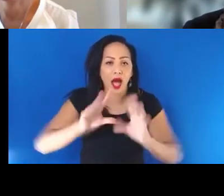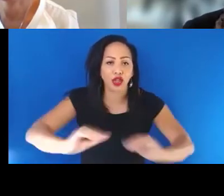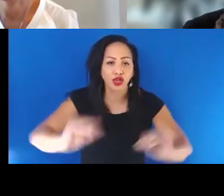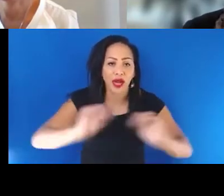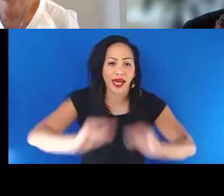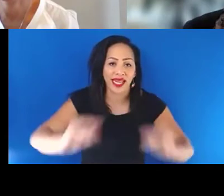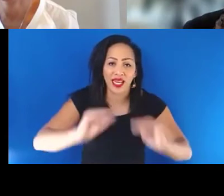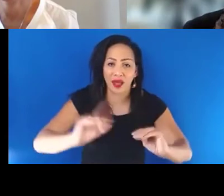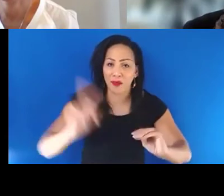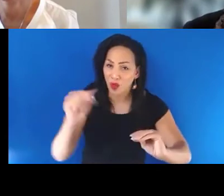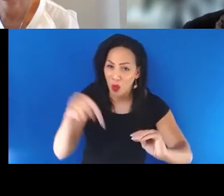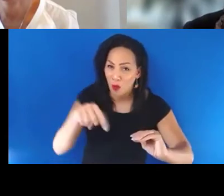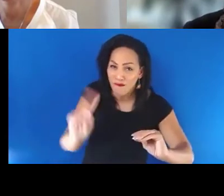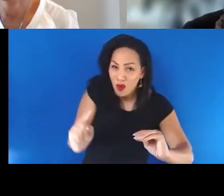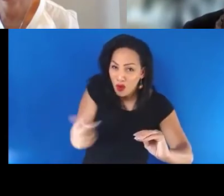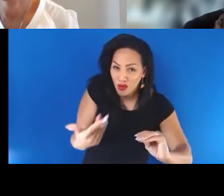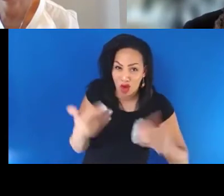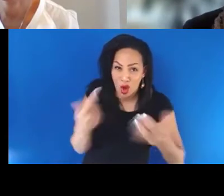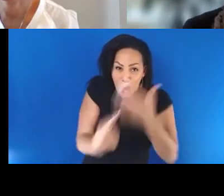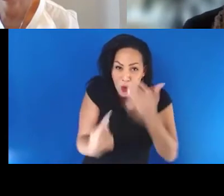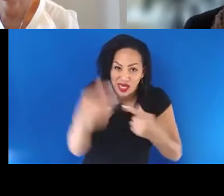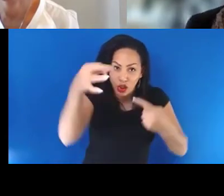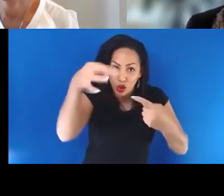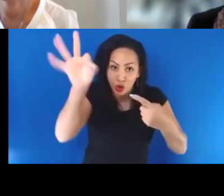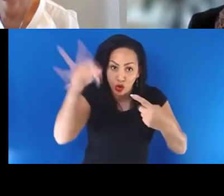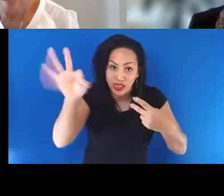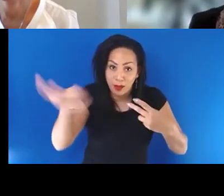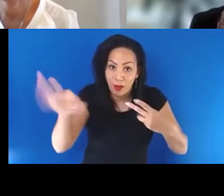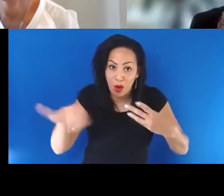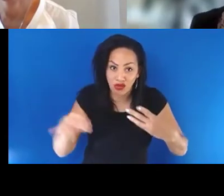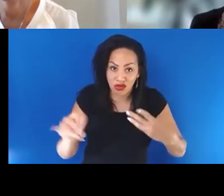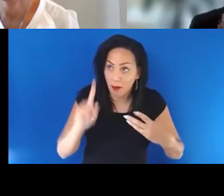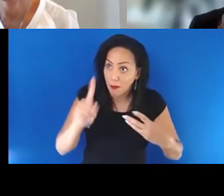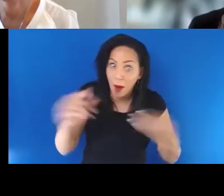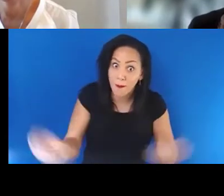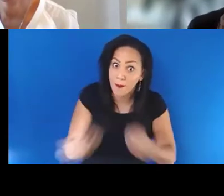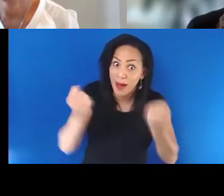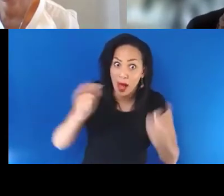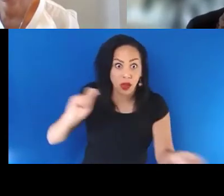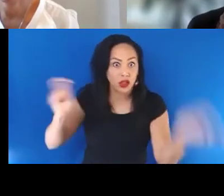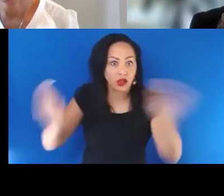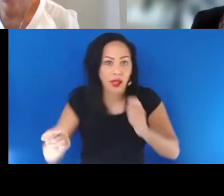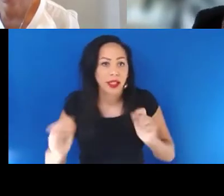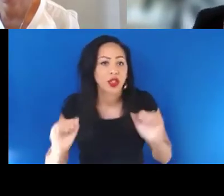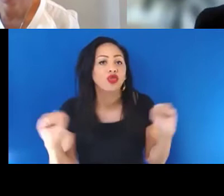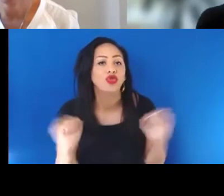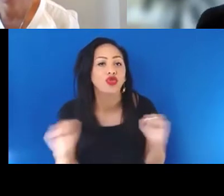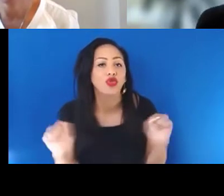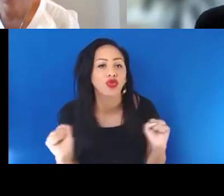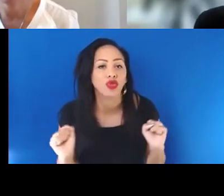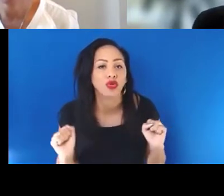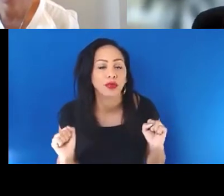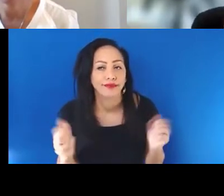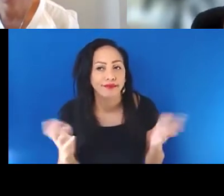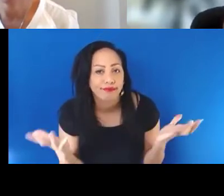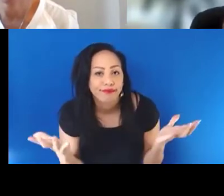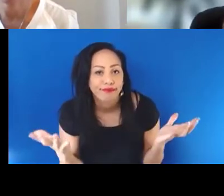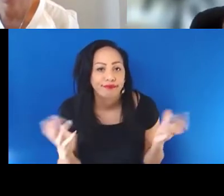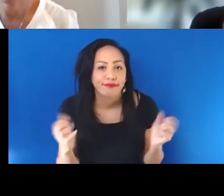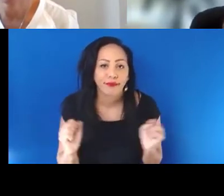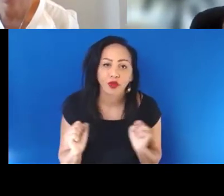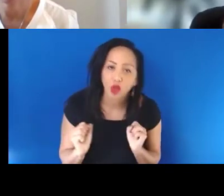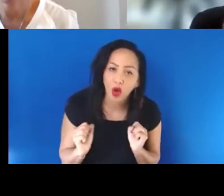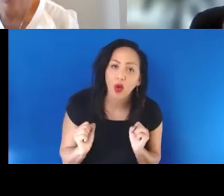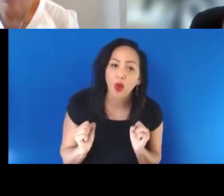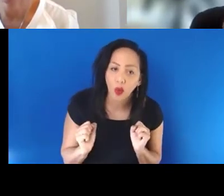a box, but the work of shifting the power is yet to happen. So just looking at the comments